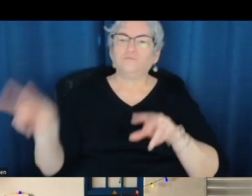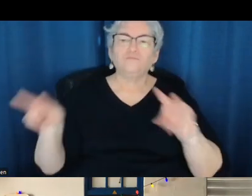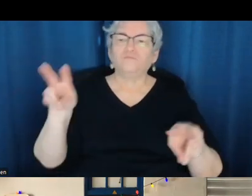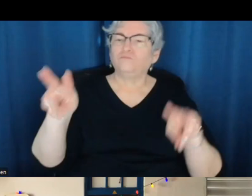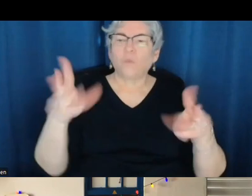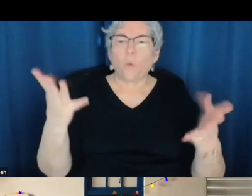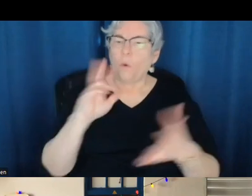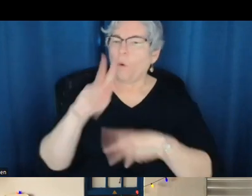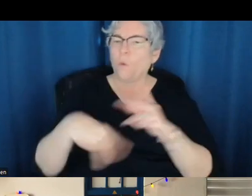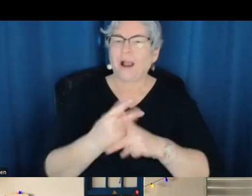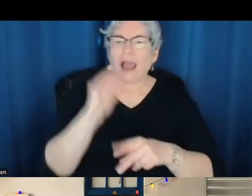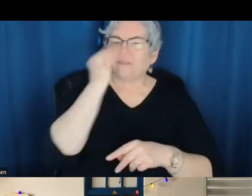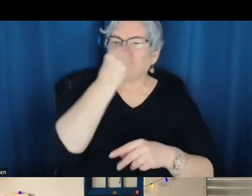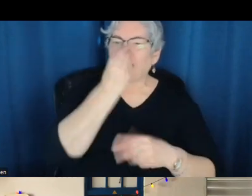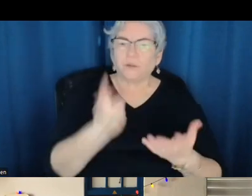observe?